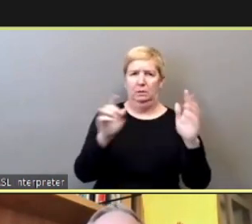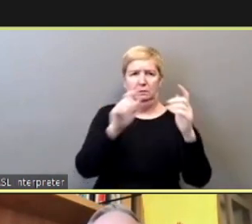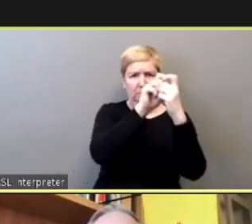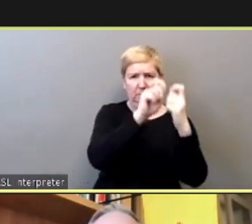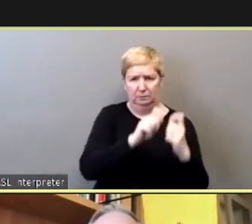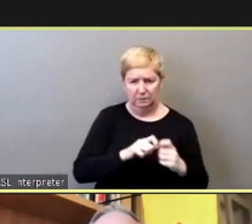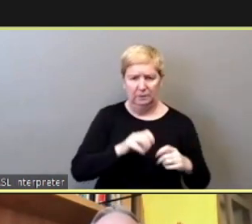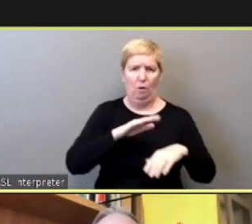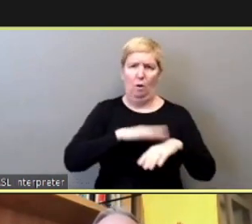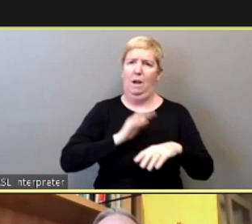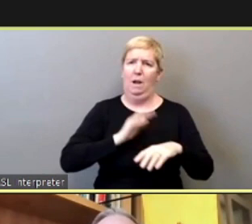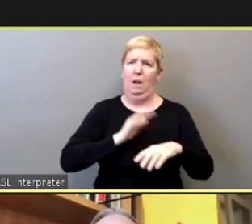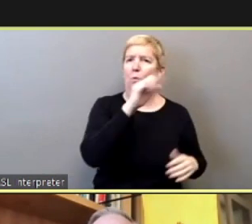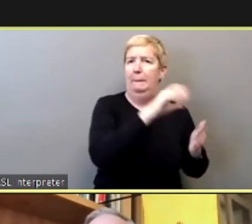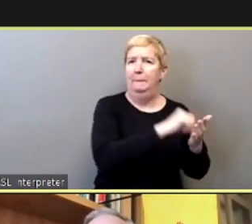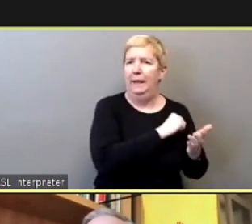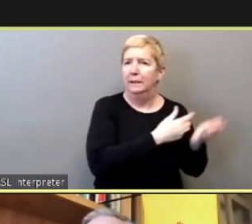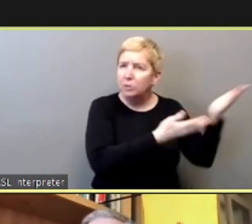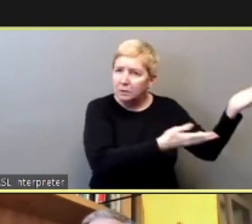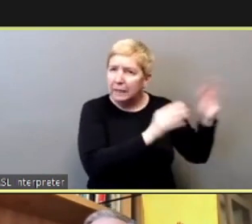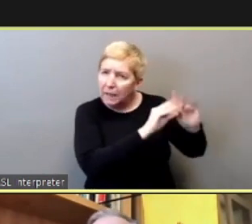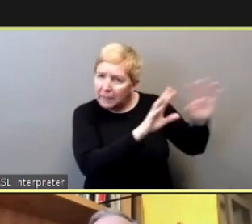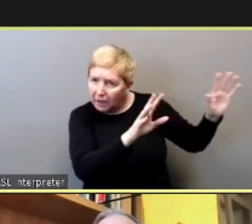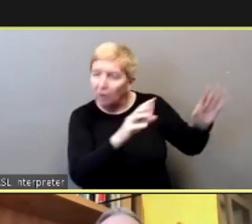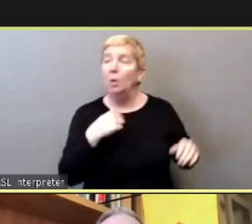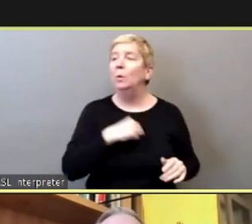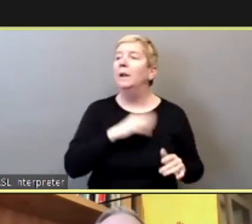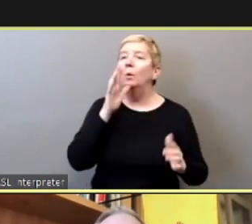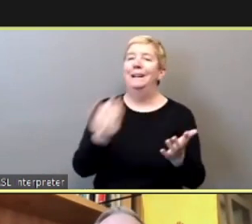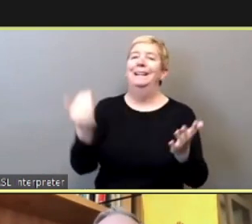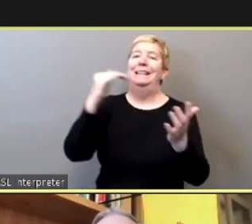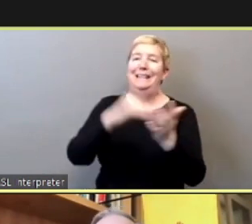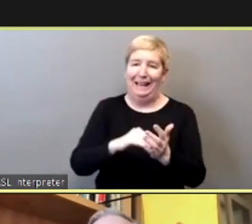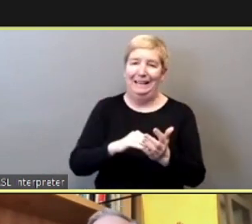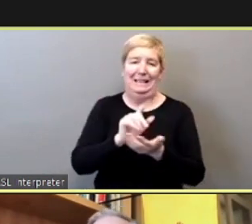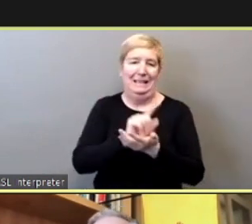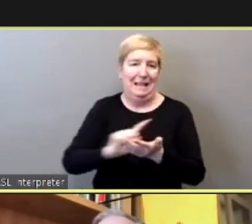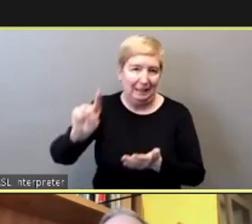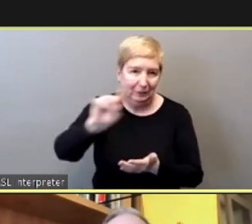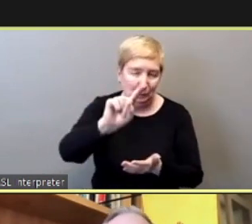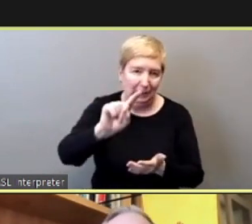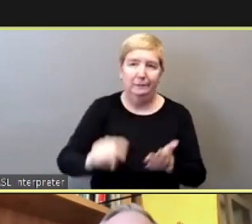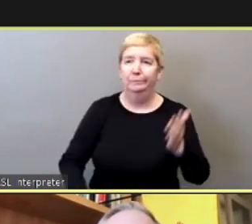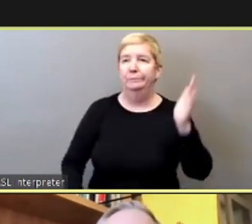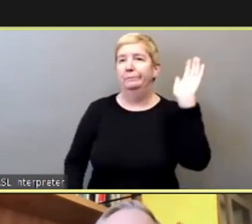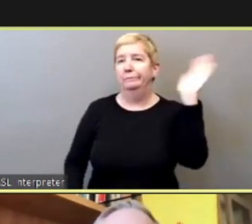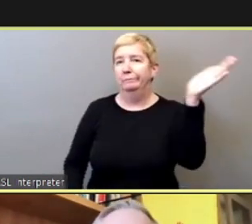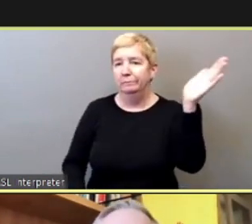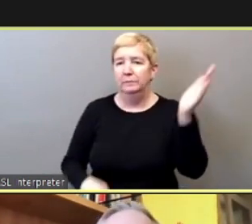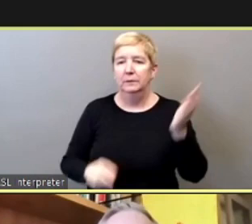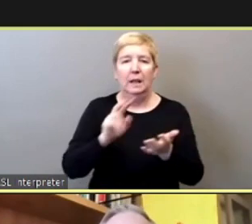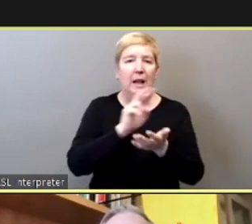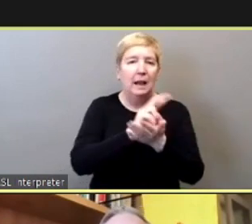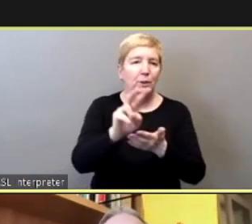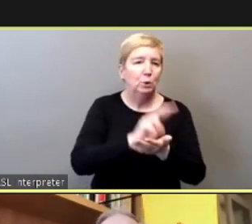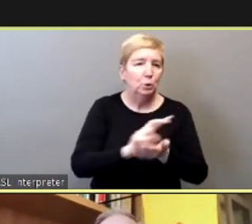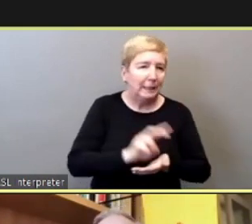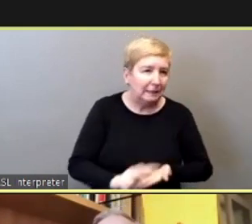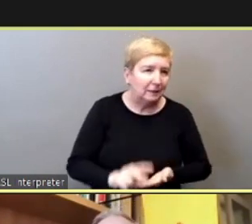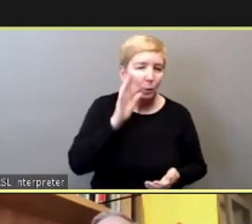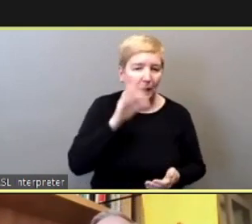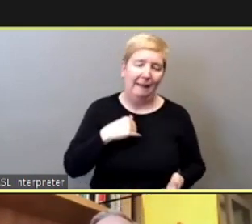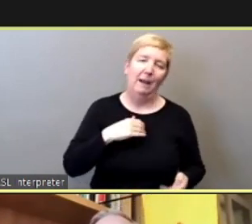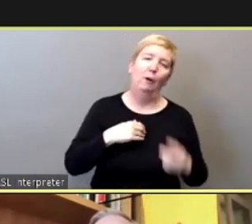the website, and we'll be back next week with a second, our every 2-week red, yellow,